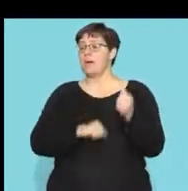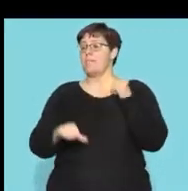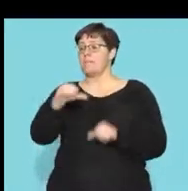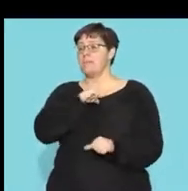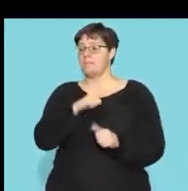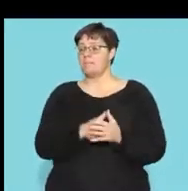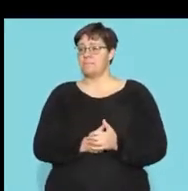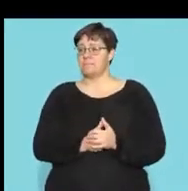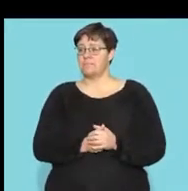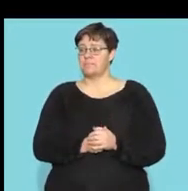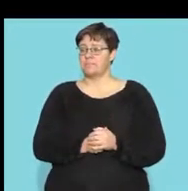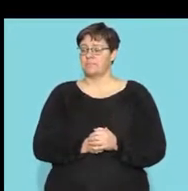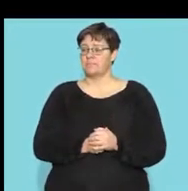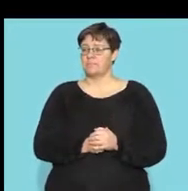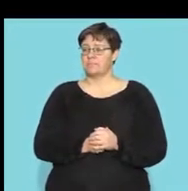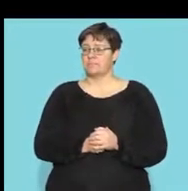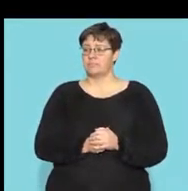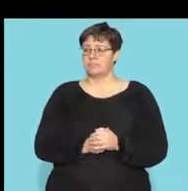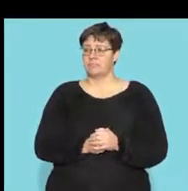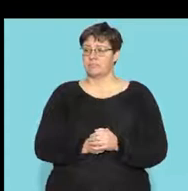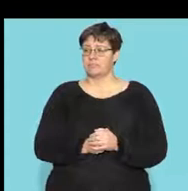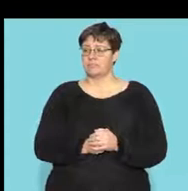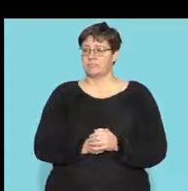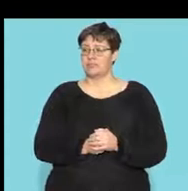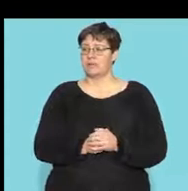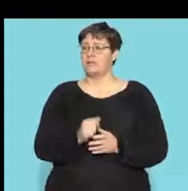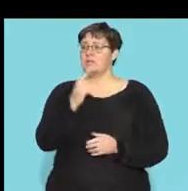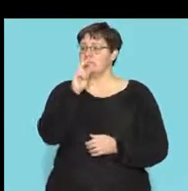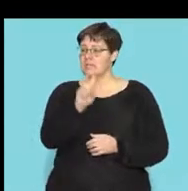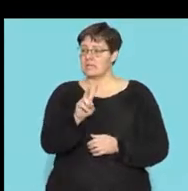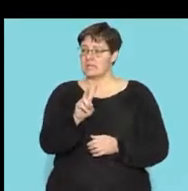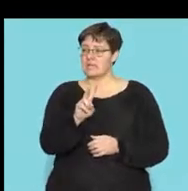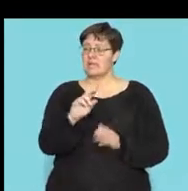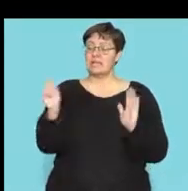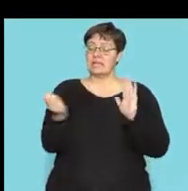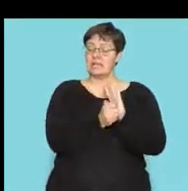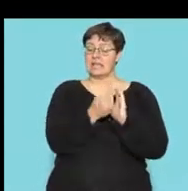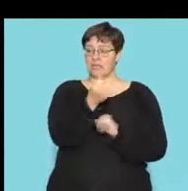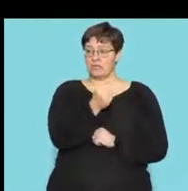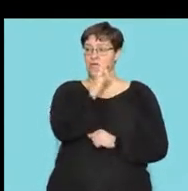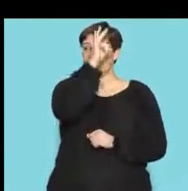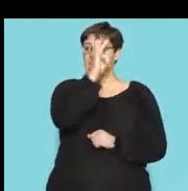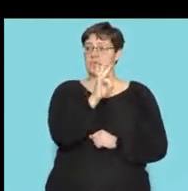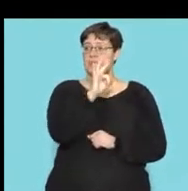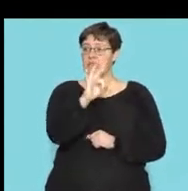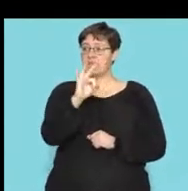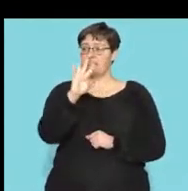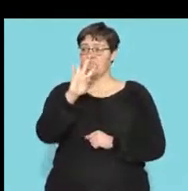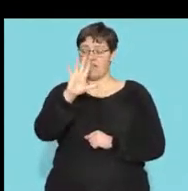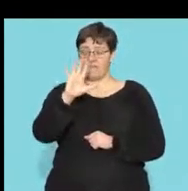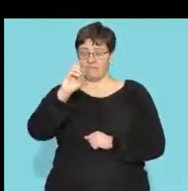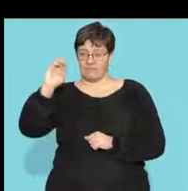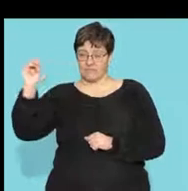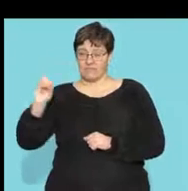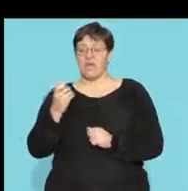returned. How does this impact on my statement of comprehensive income? Watch. Here's my sales figure of 3345 and